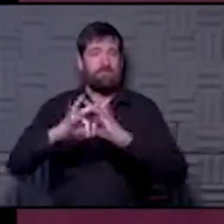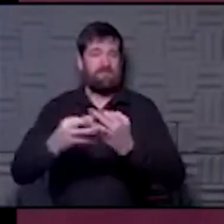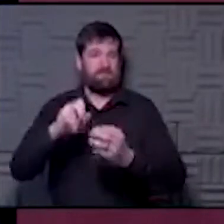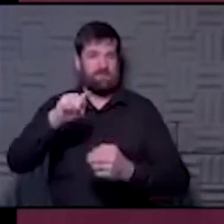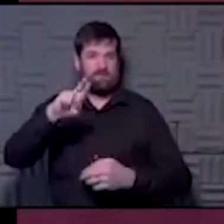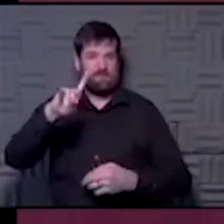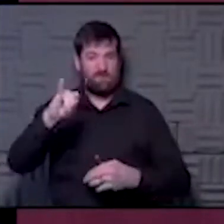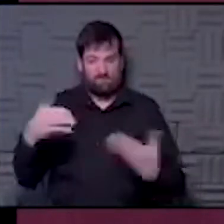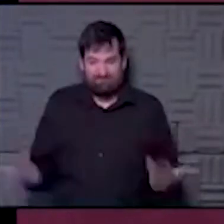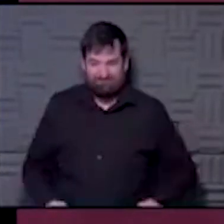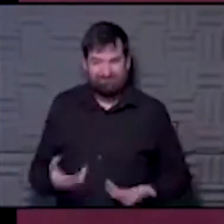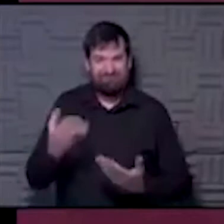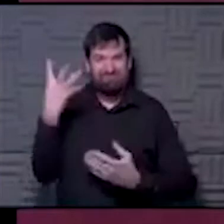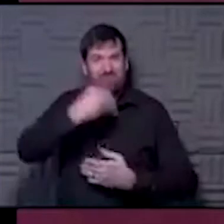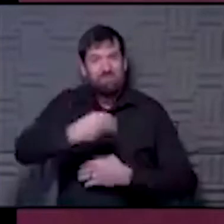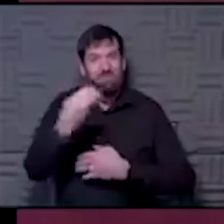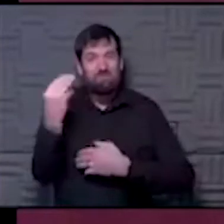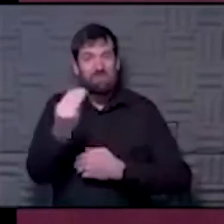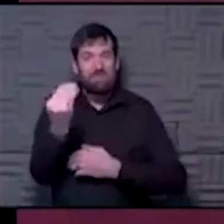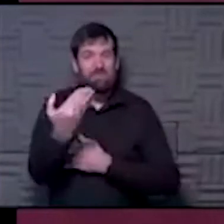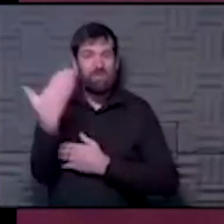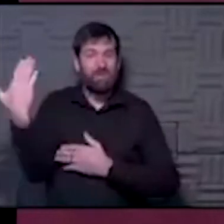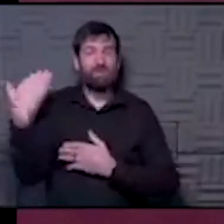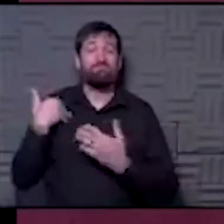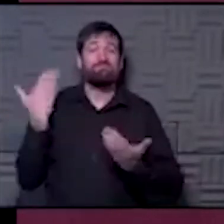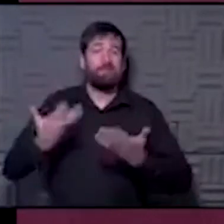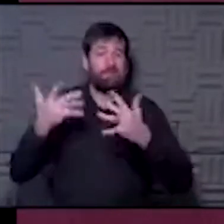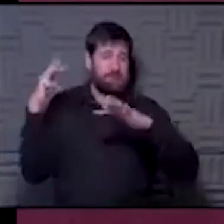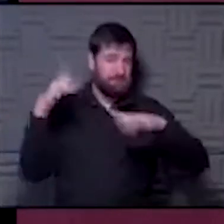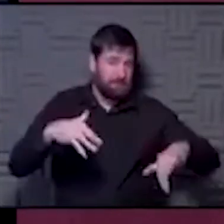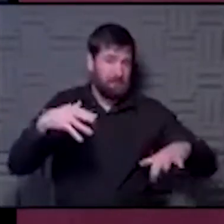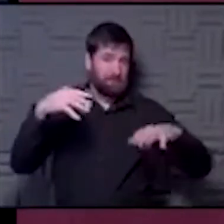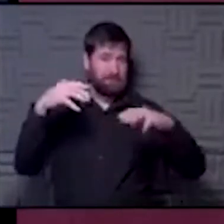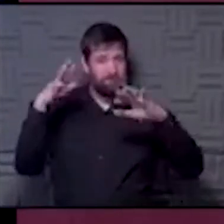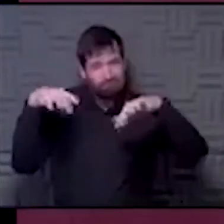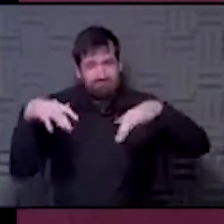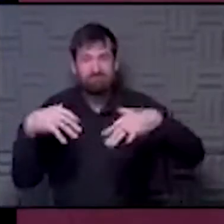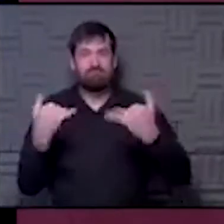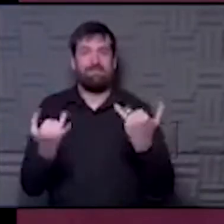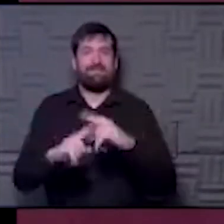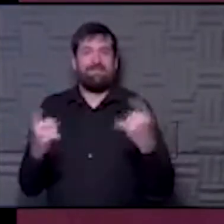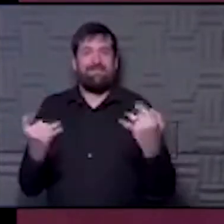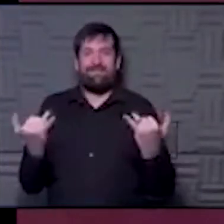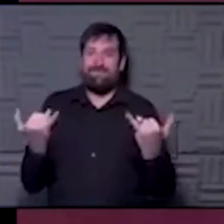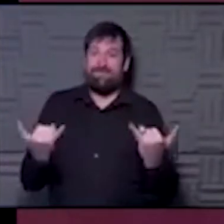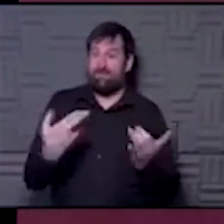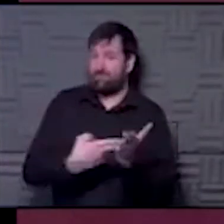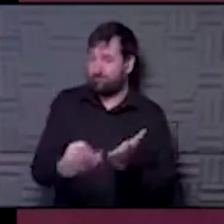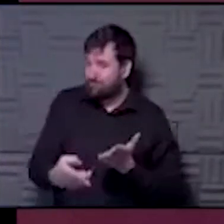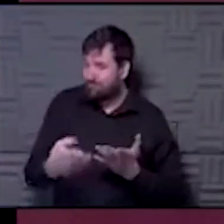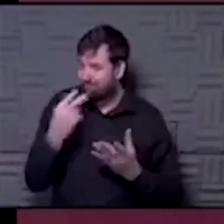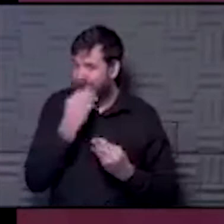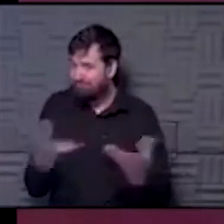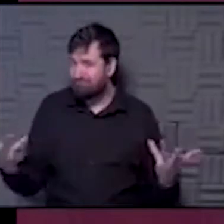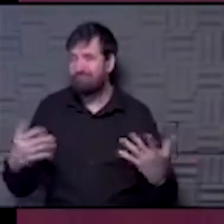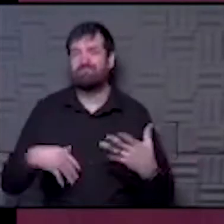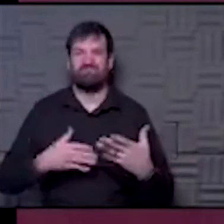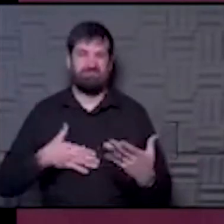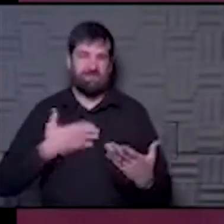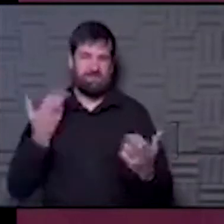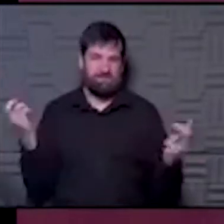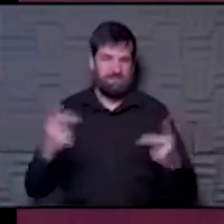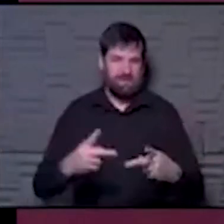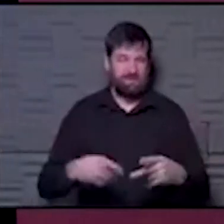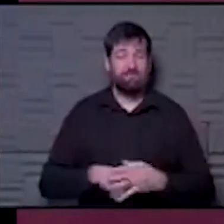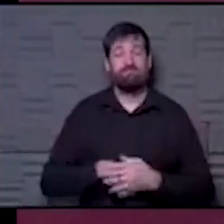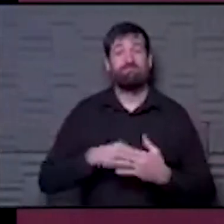beautiful Monday morning. There may be a little rain and sleet and snow coming, but we got truth coming today, Hawkeye, and we're happy to be back. Welcome